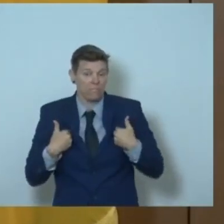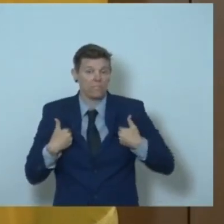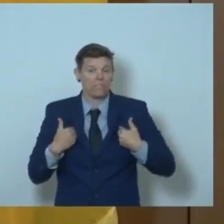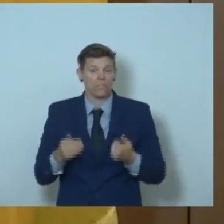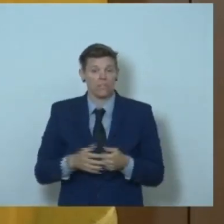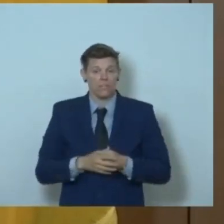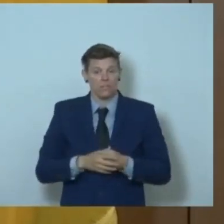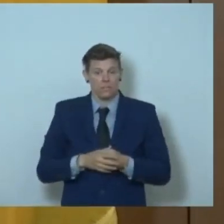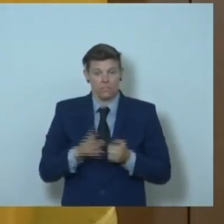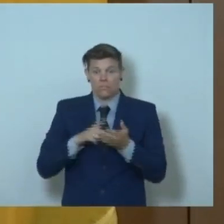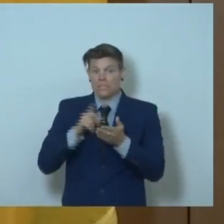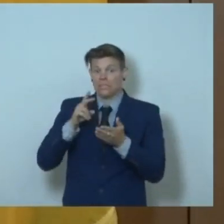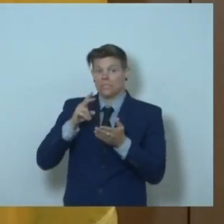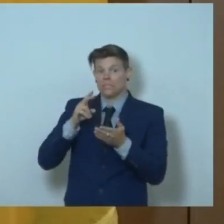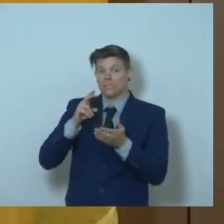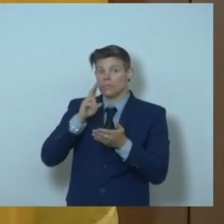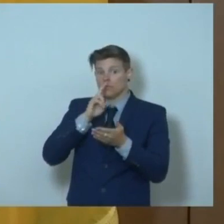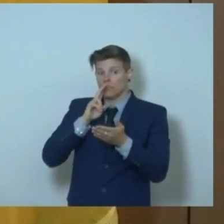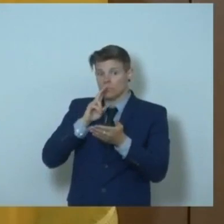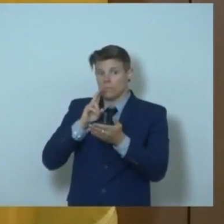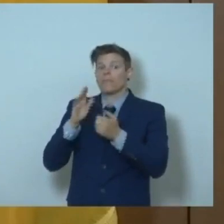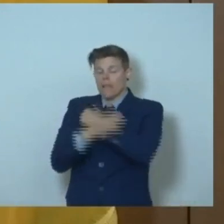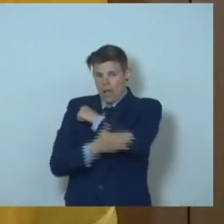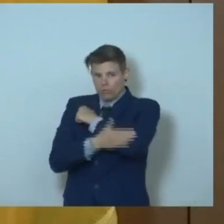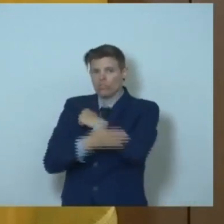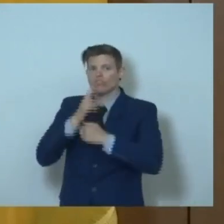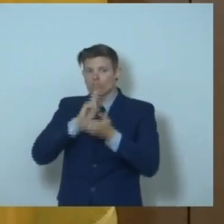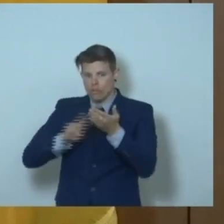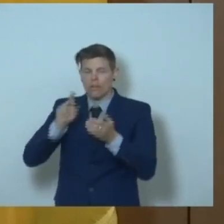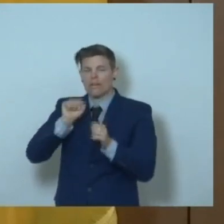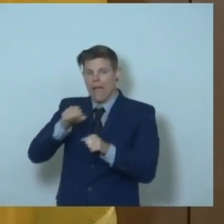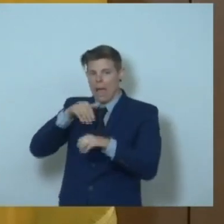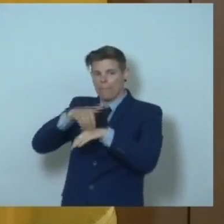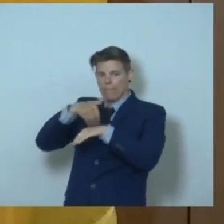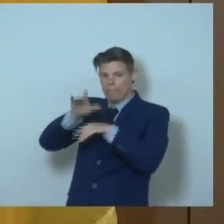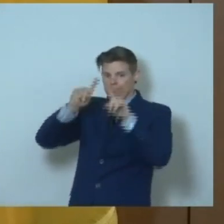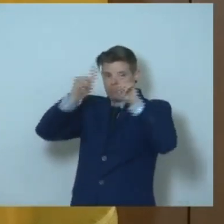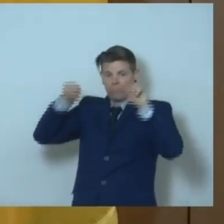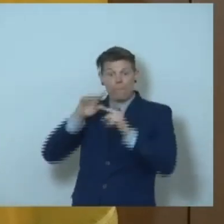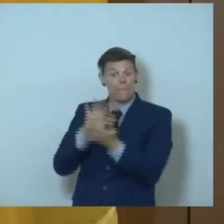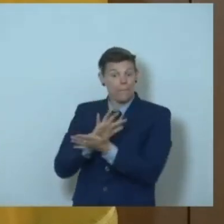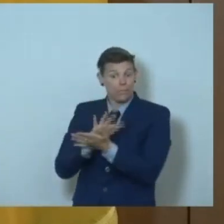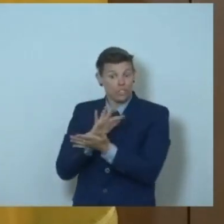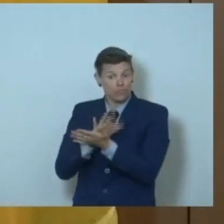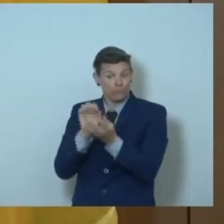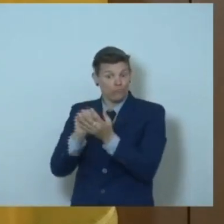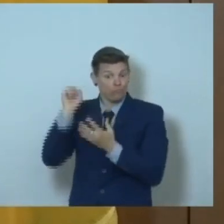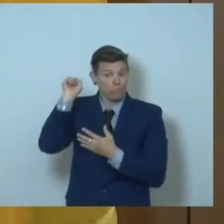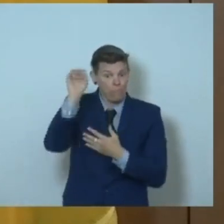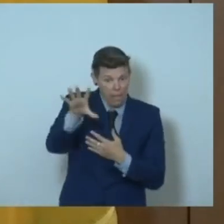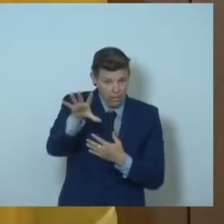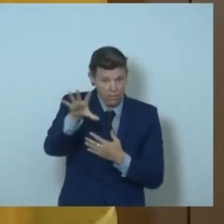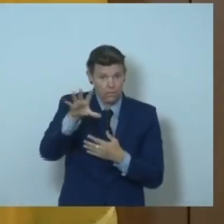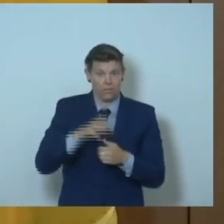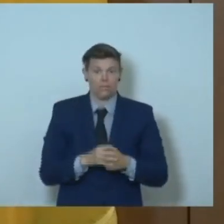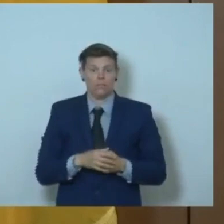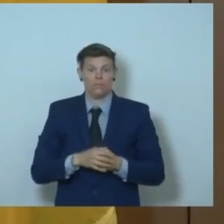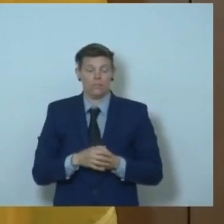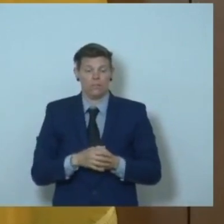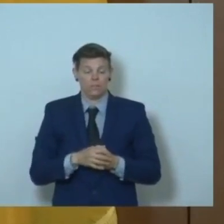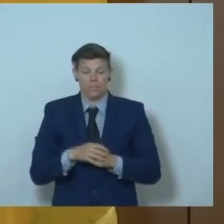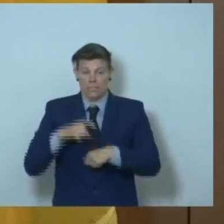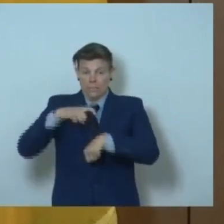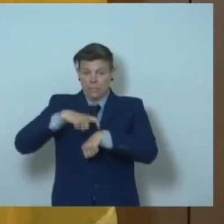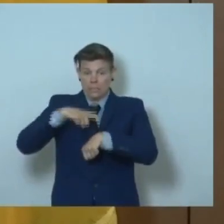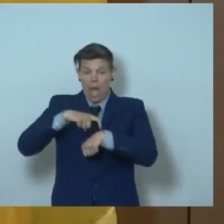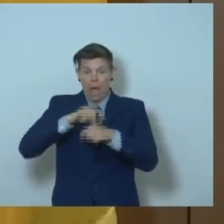clerks mail out ballots. It can include making sure that we extend the time for counting our